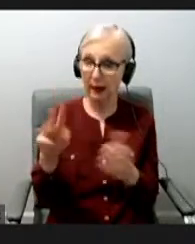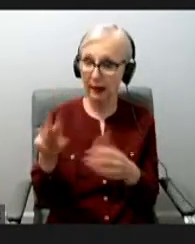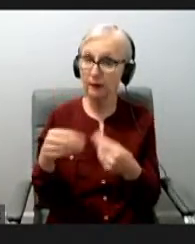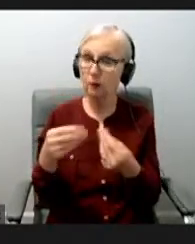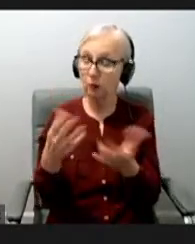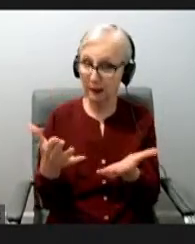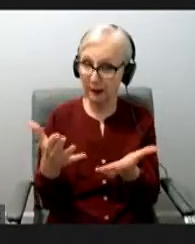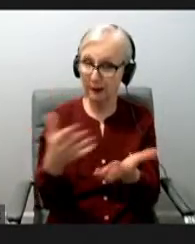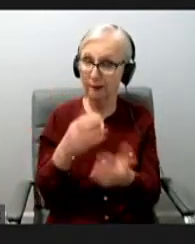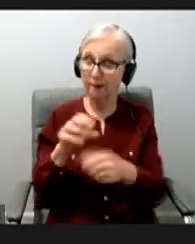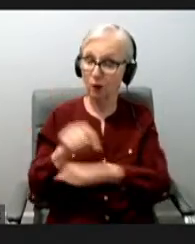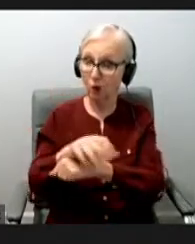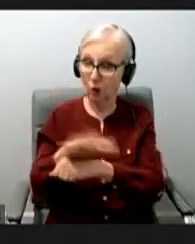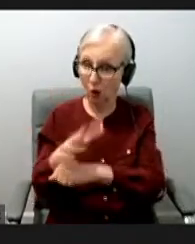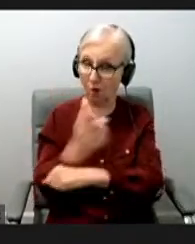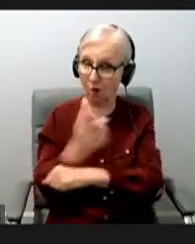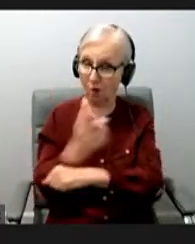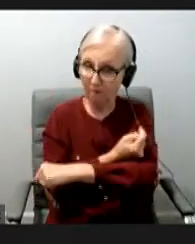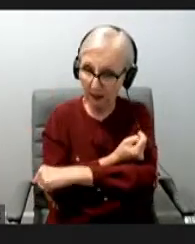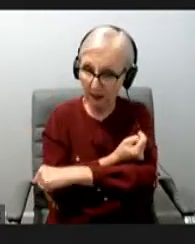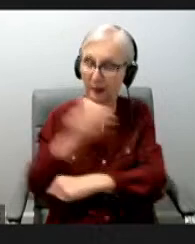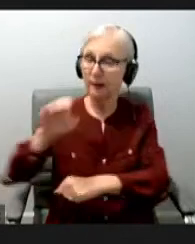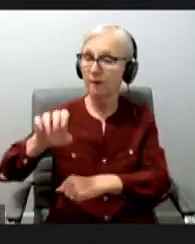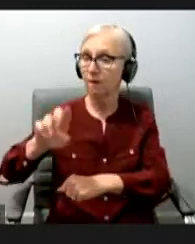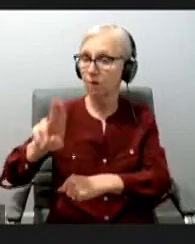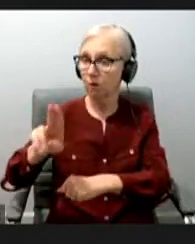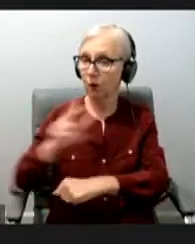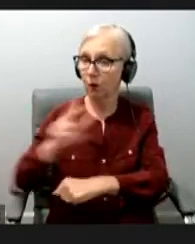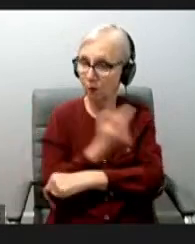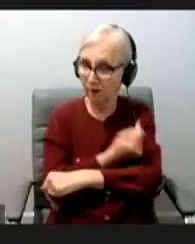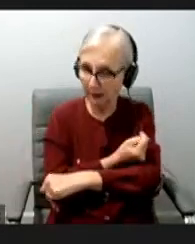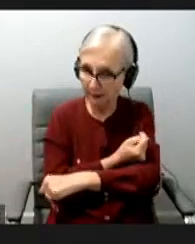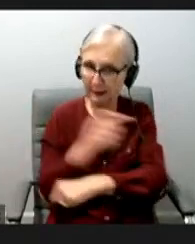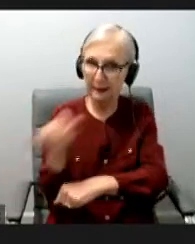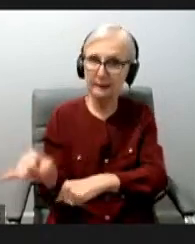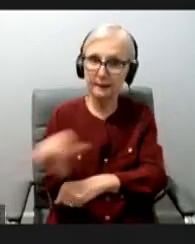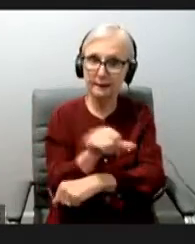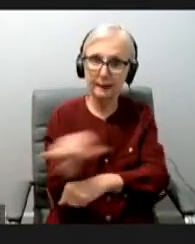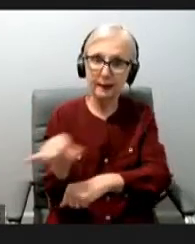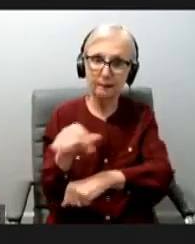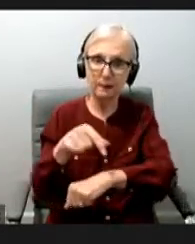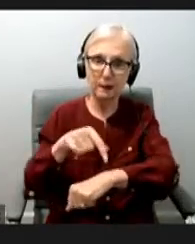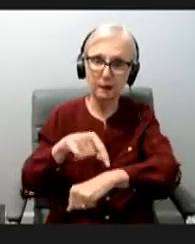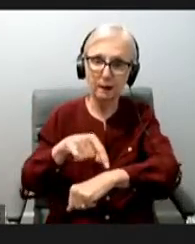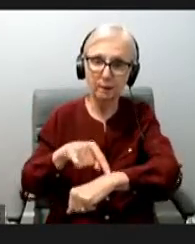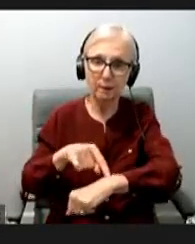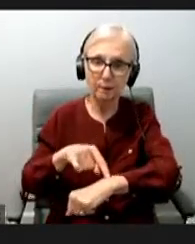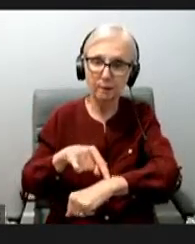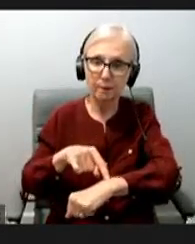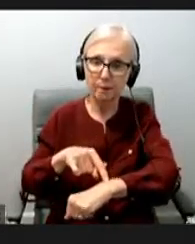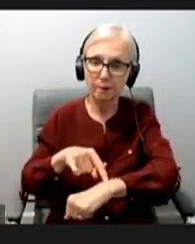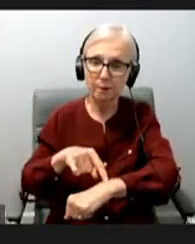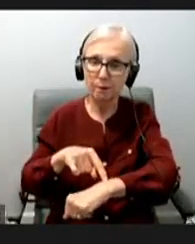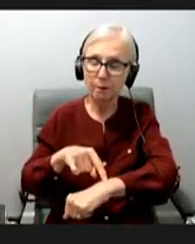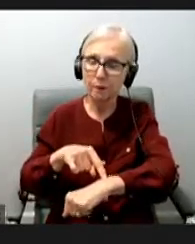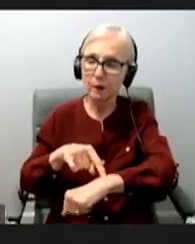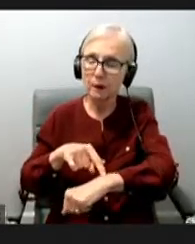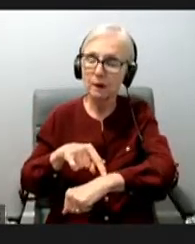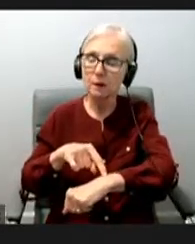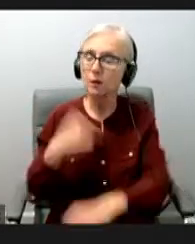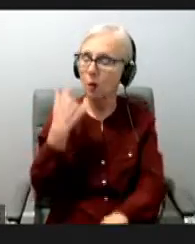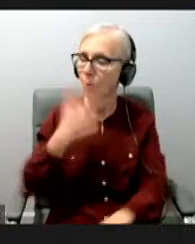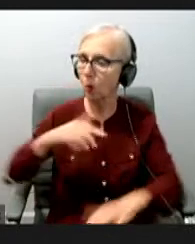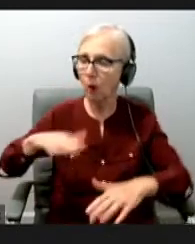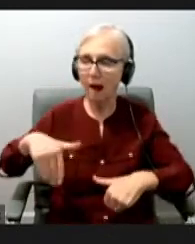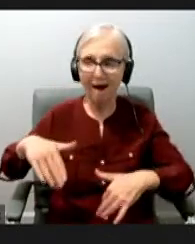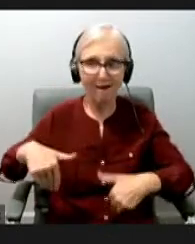COVID vaccine and flu vaccine at the same time. So certainly encourage people who haven't yet received a COVID vaccination to